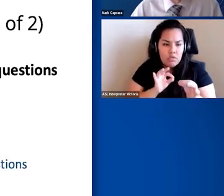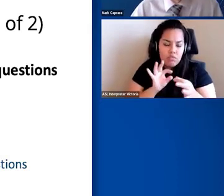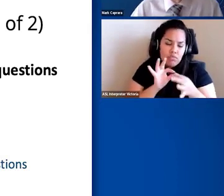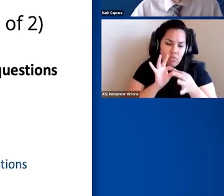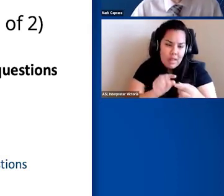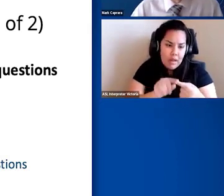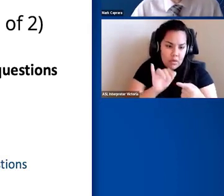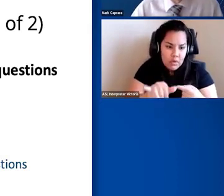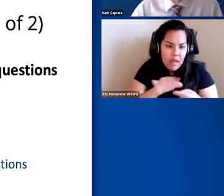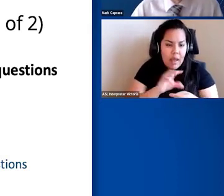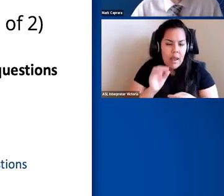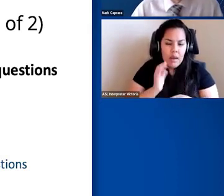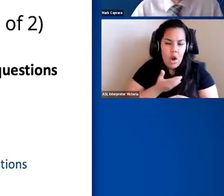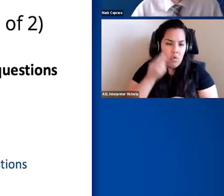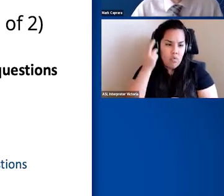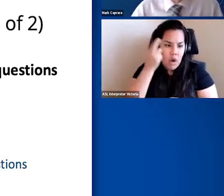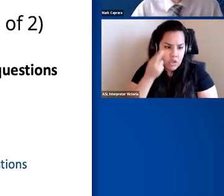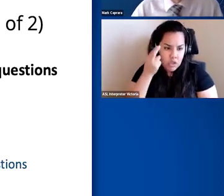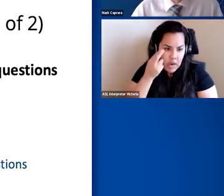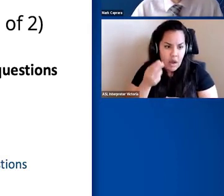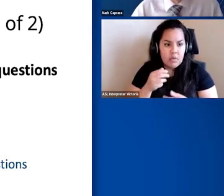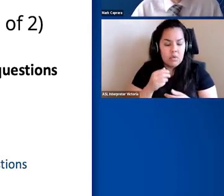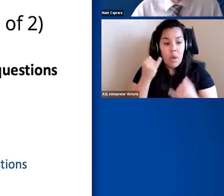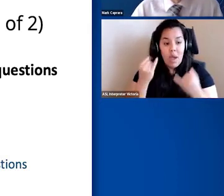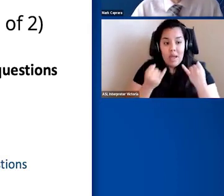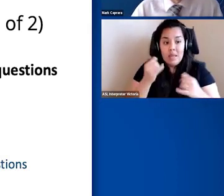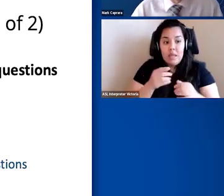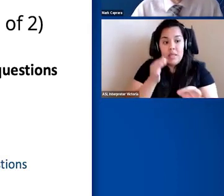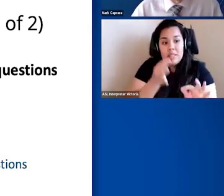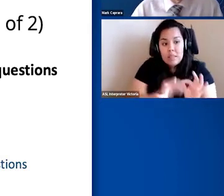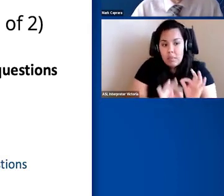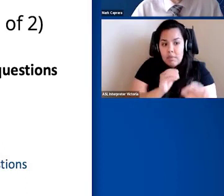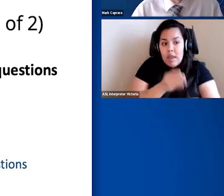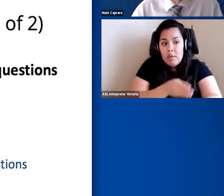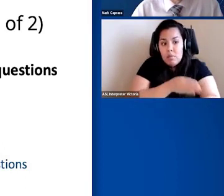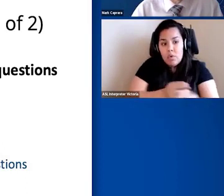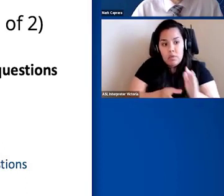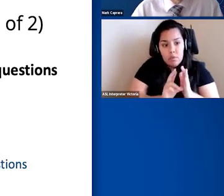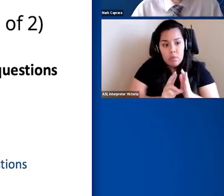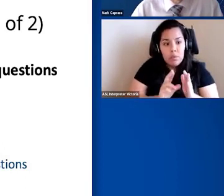first, simplify and improve review by focusing reviewer attention on three main